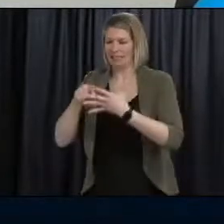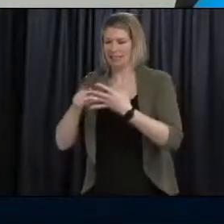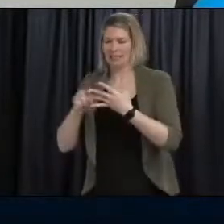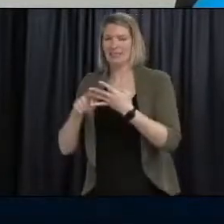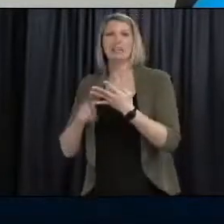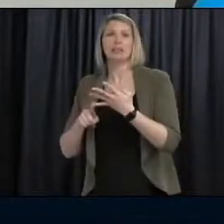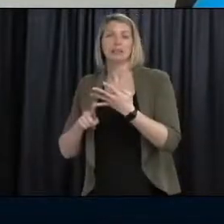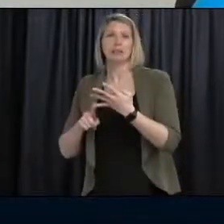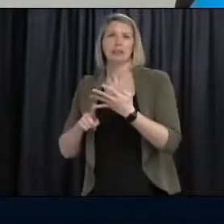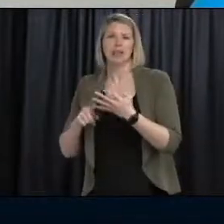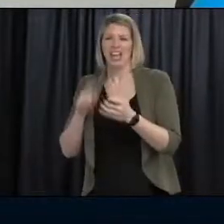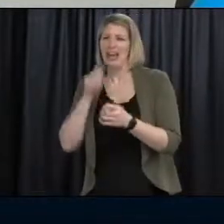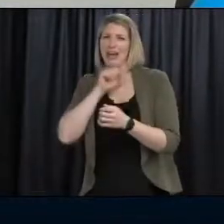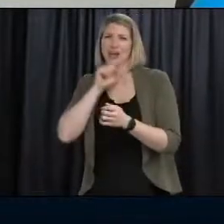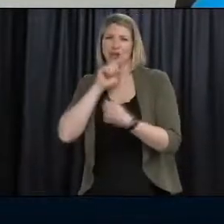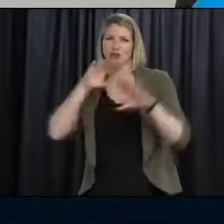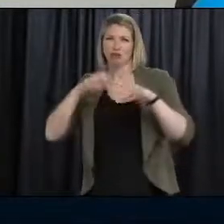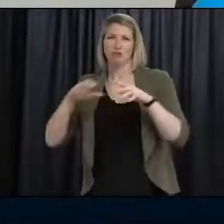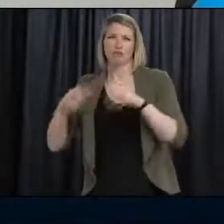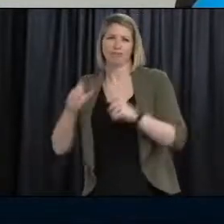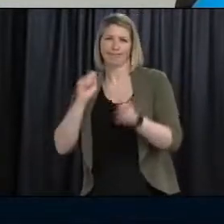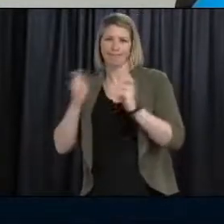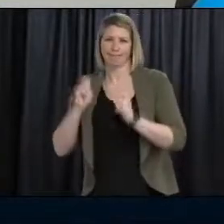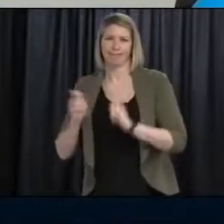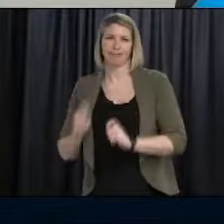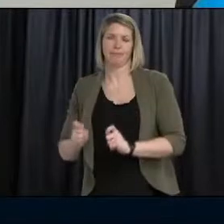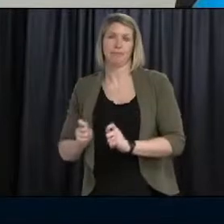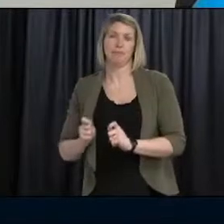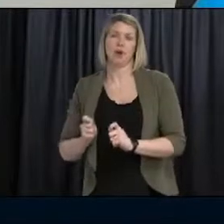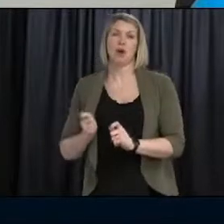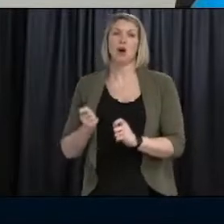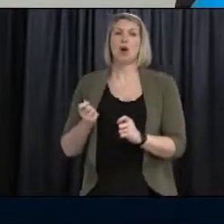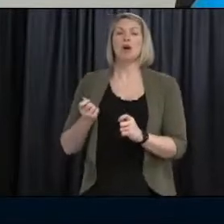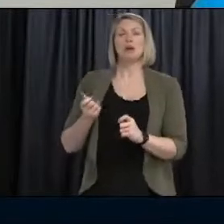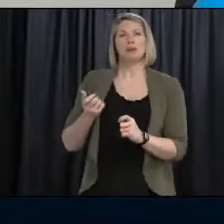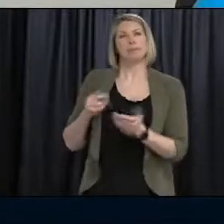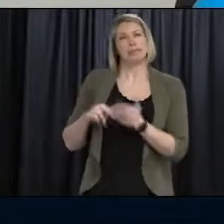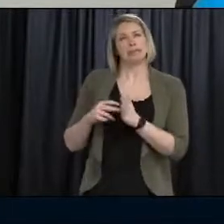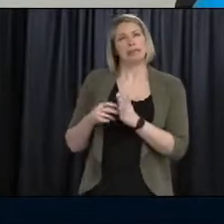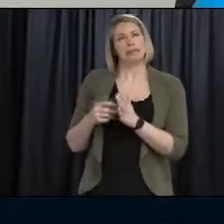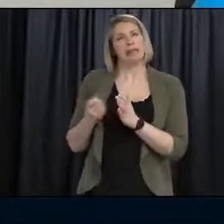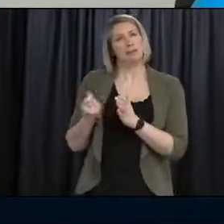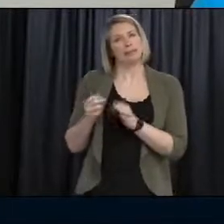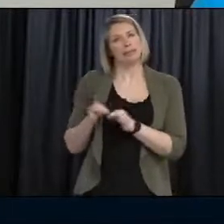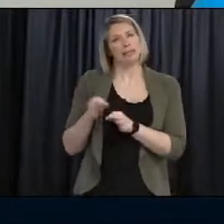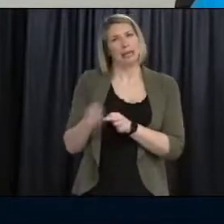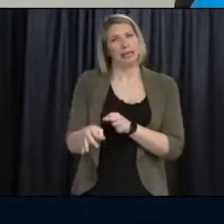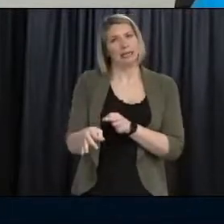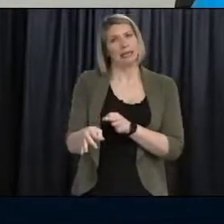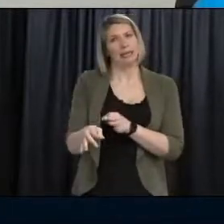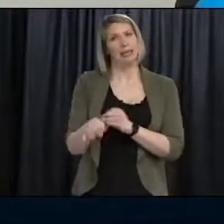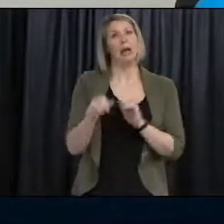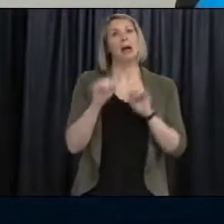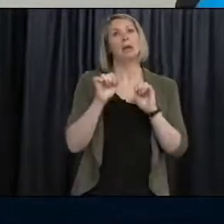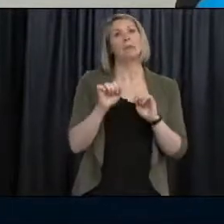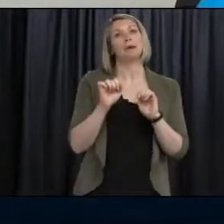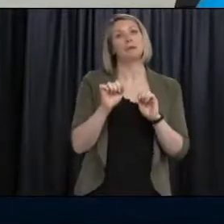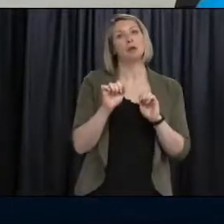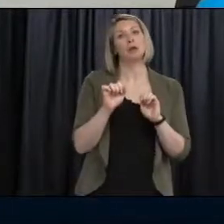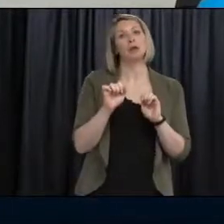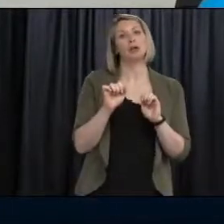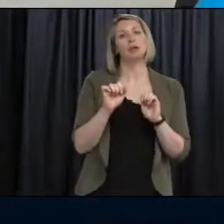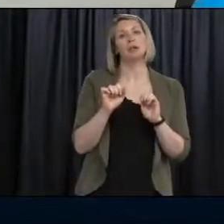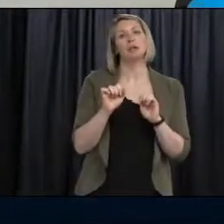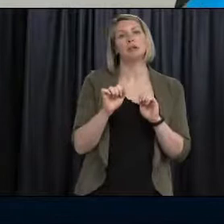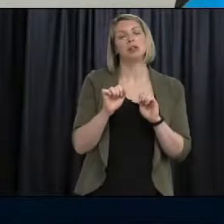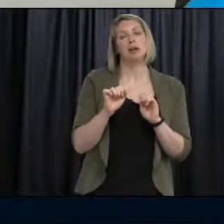delayed. It will be slow. Our current estimate, and we're working on some of the numbers, is that it could be between 3 and 4 weeks before we